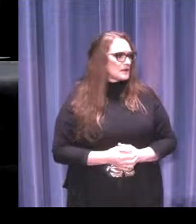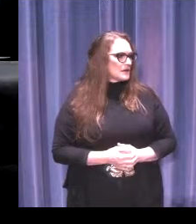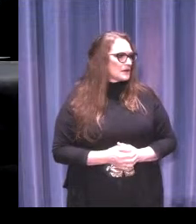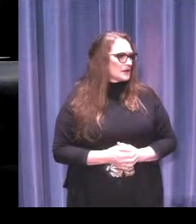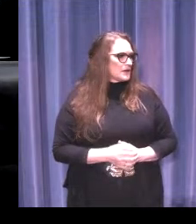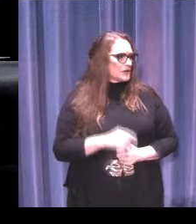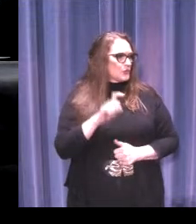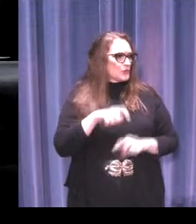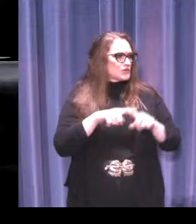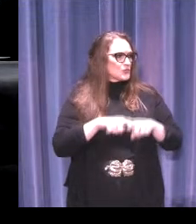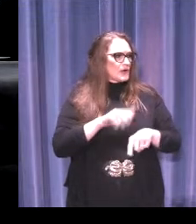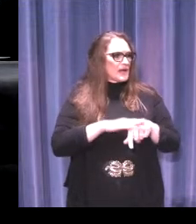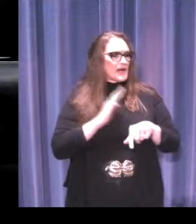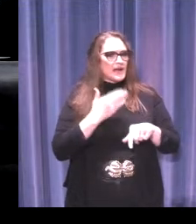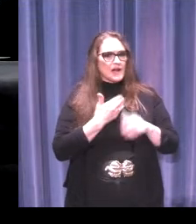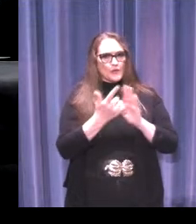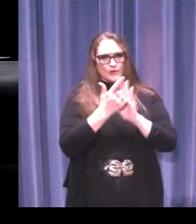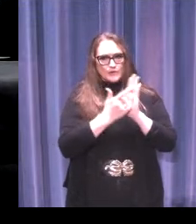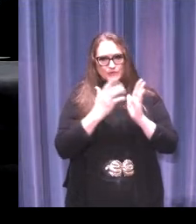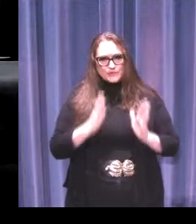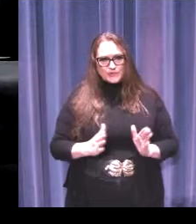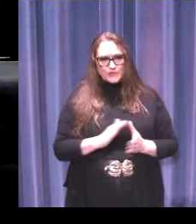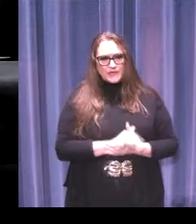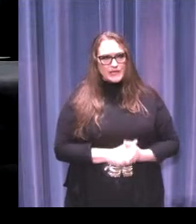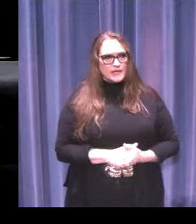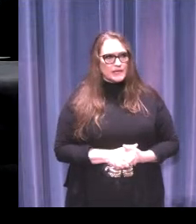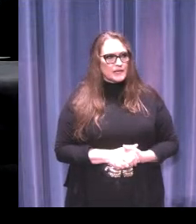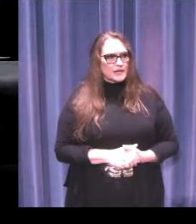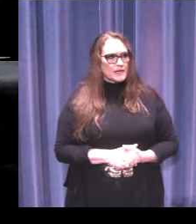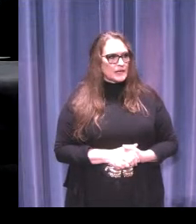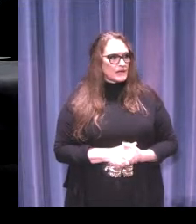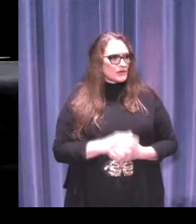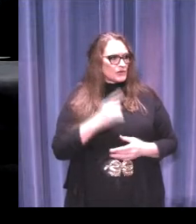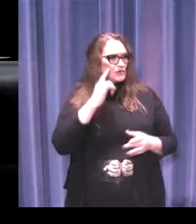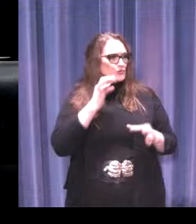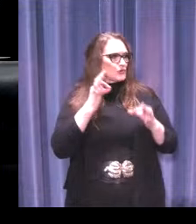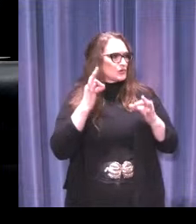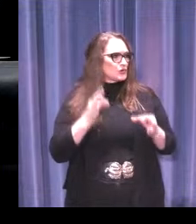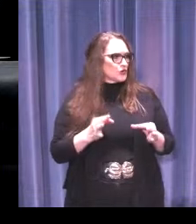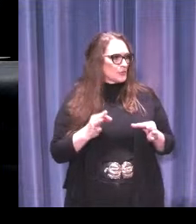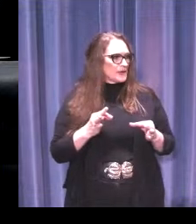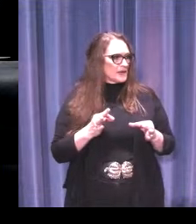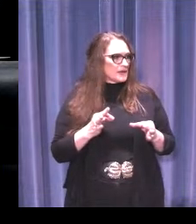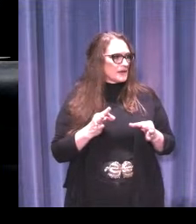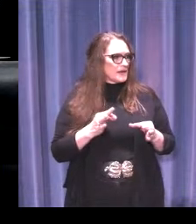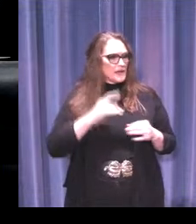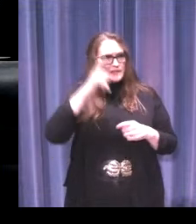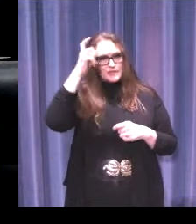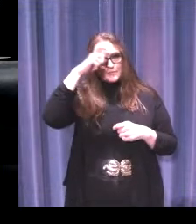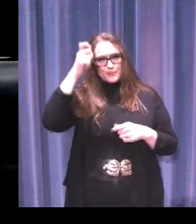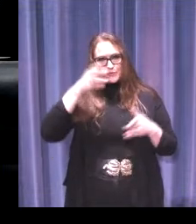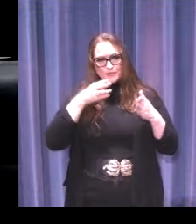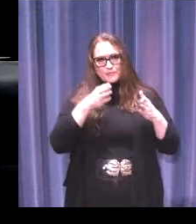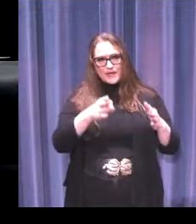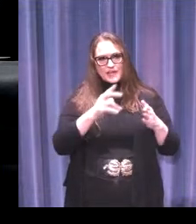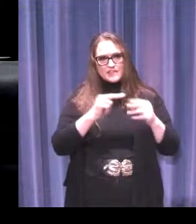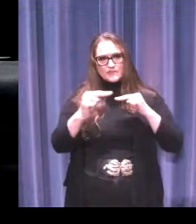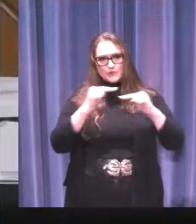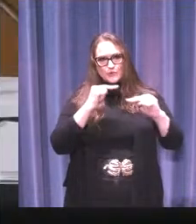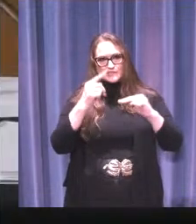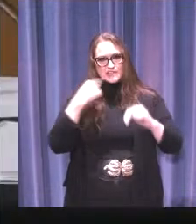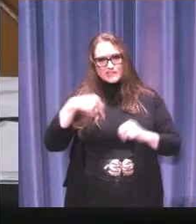we should rely on our attorney to determine the prudent path of negotiation for